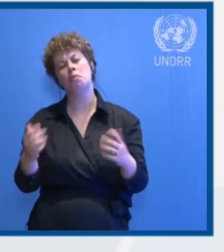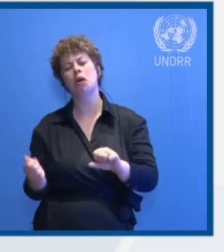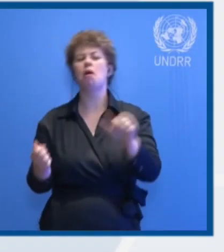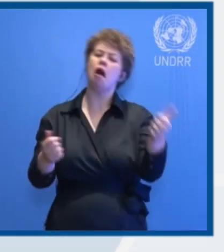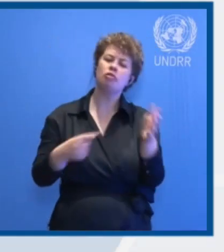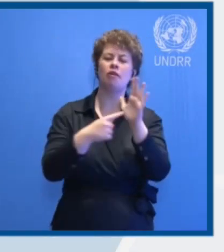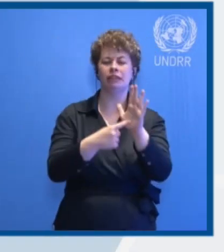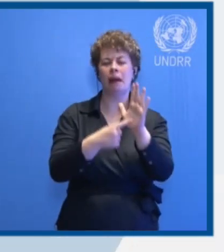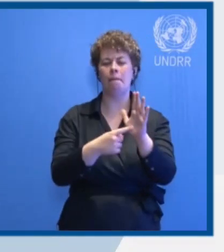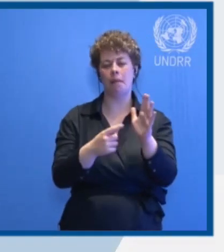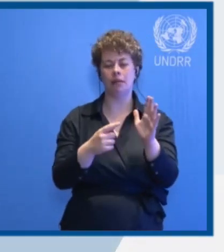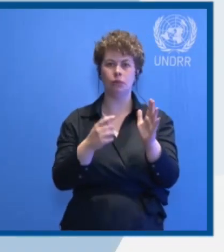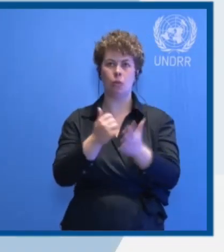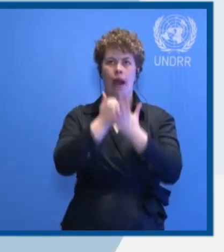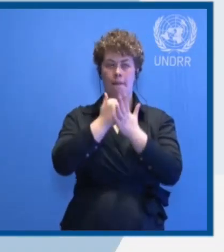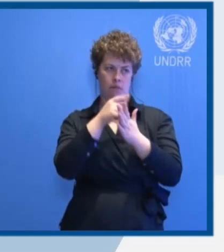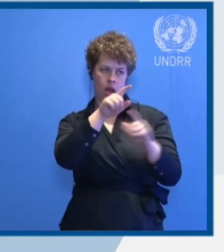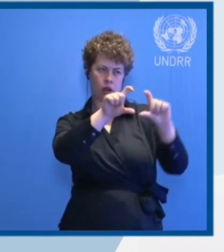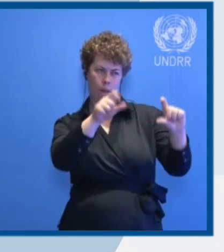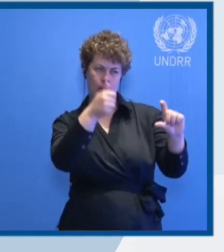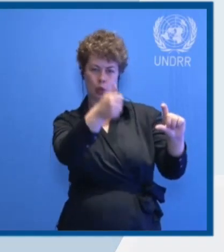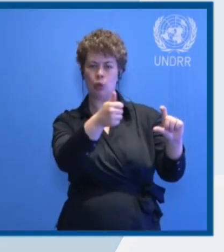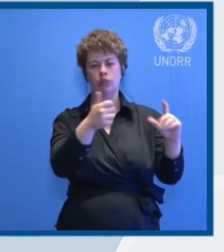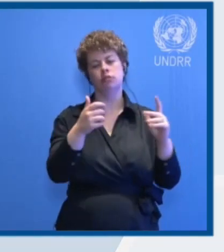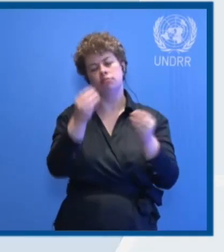build credibility. So if I look at